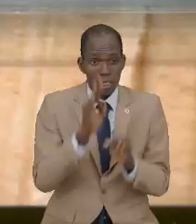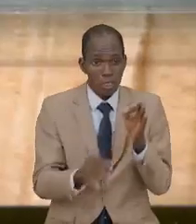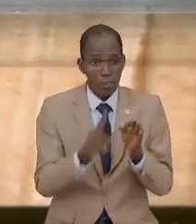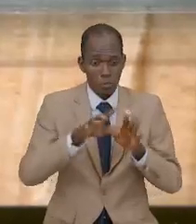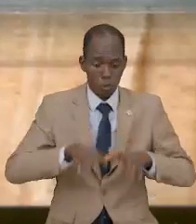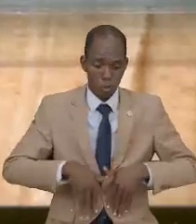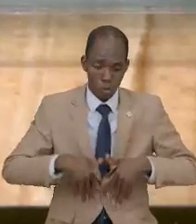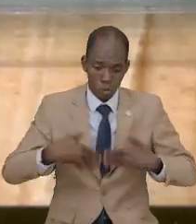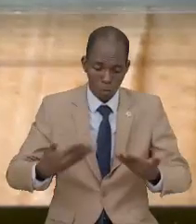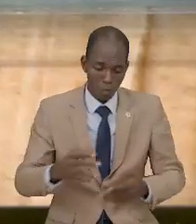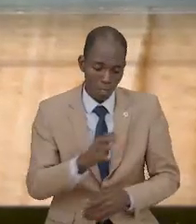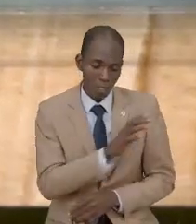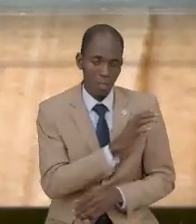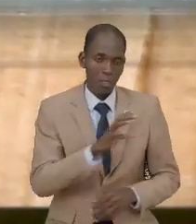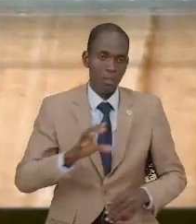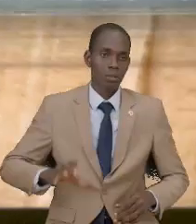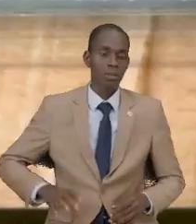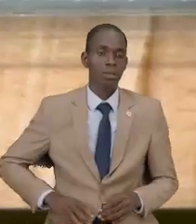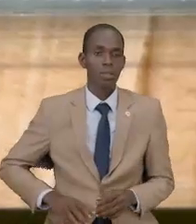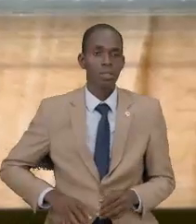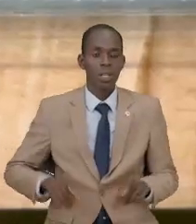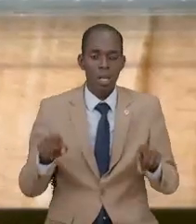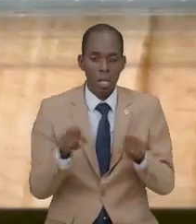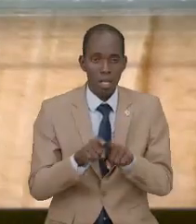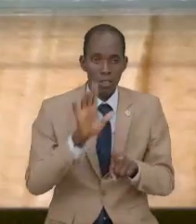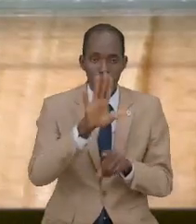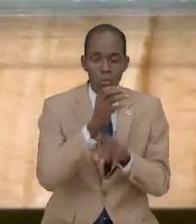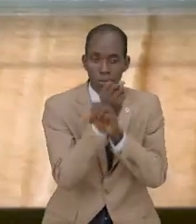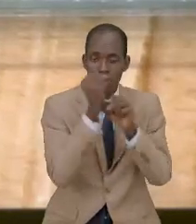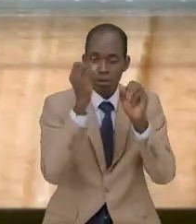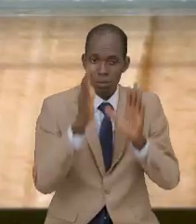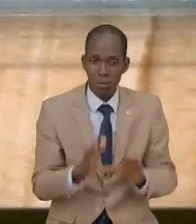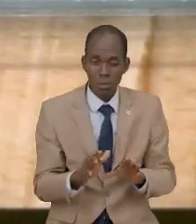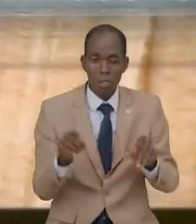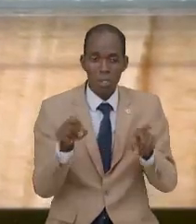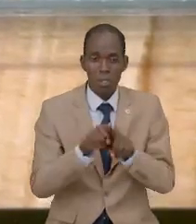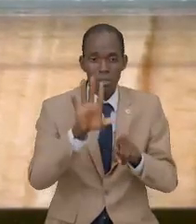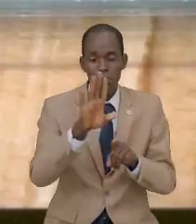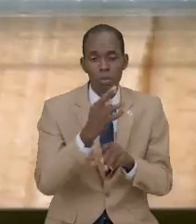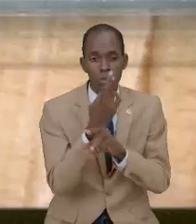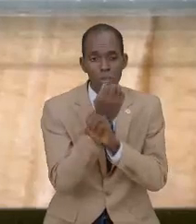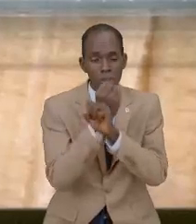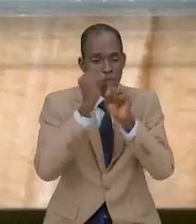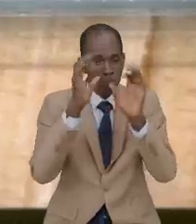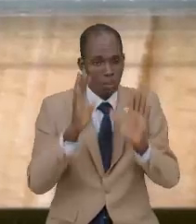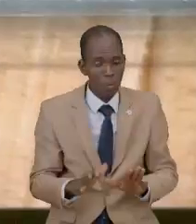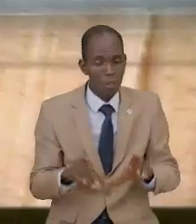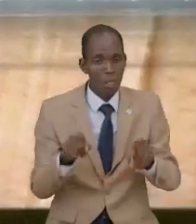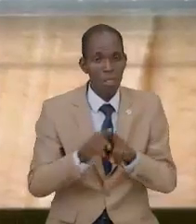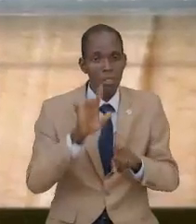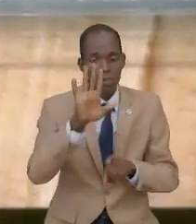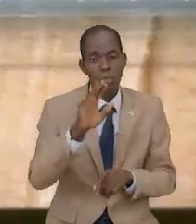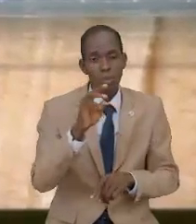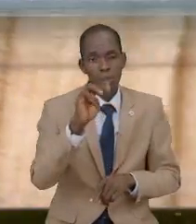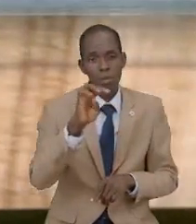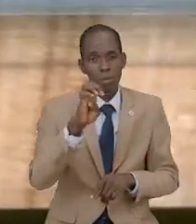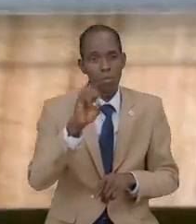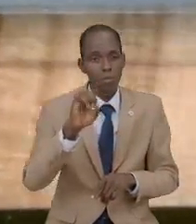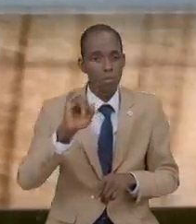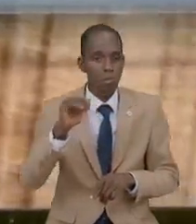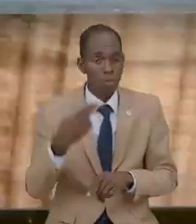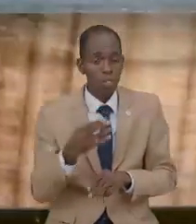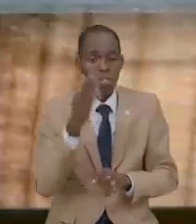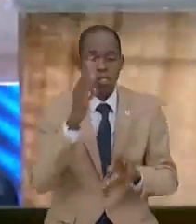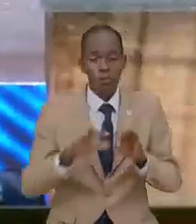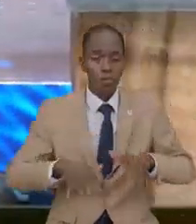confess Christ as Savior, as Redeemer, as the Messiah, if you confess